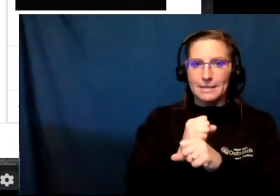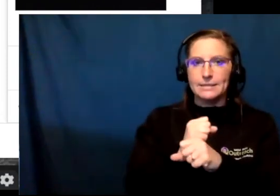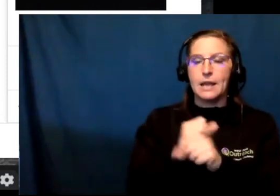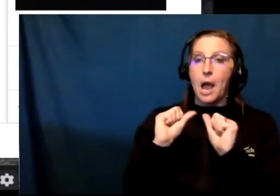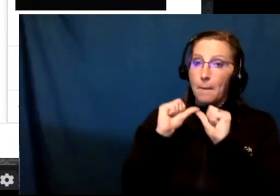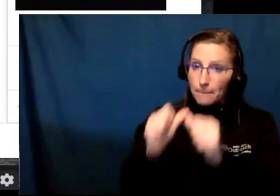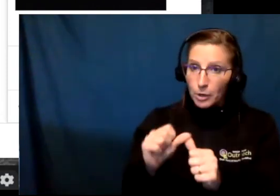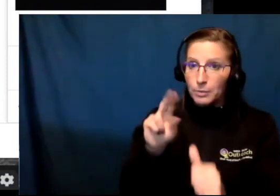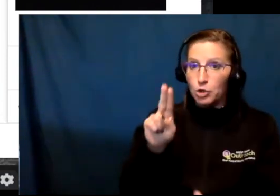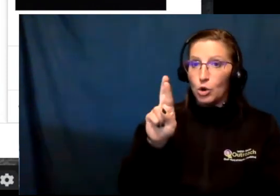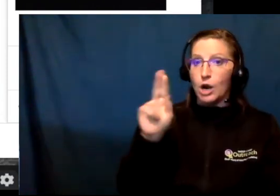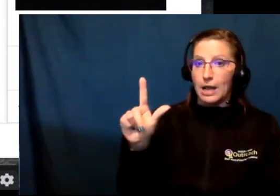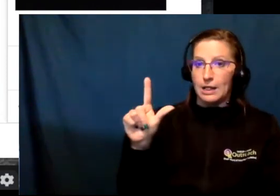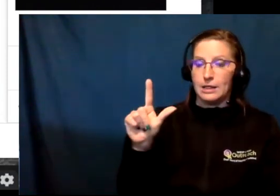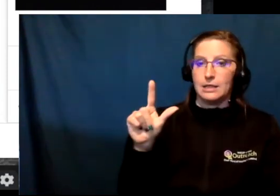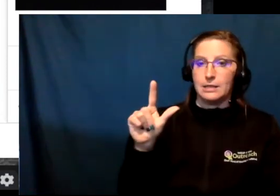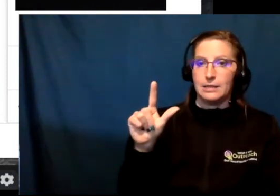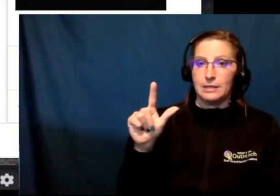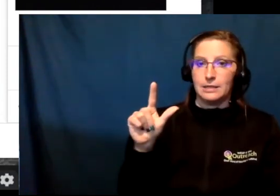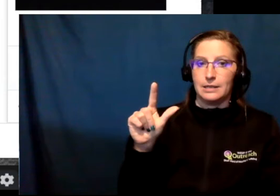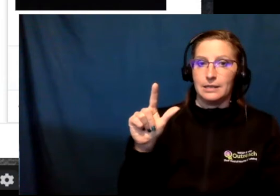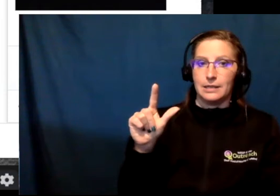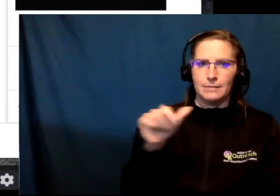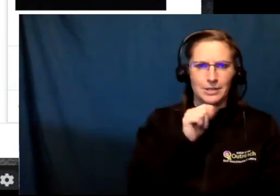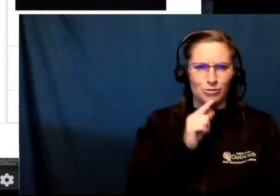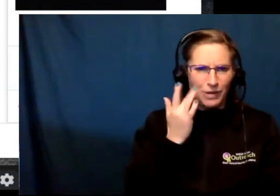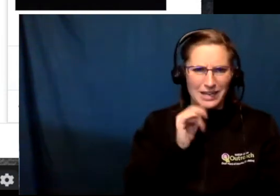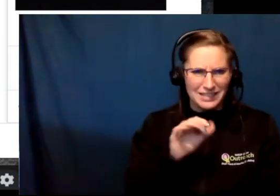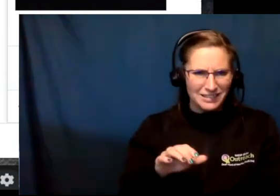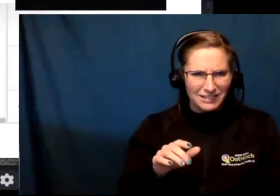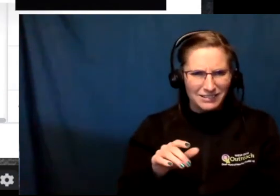URL. If I don't know why it didn't,